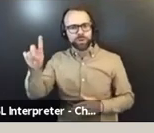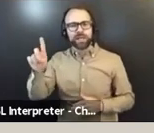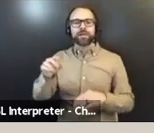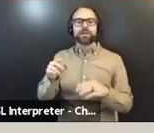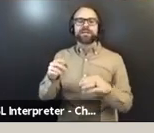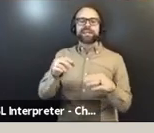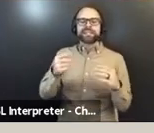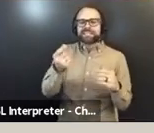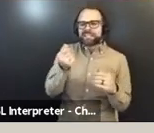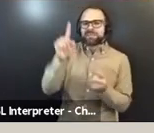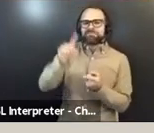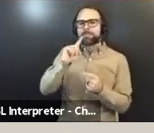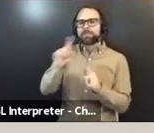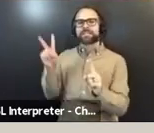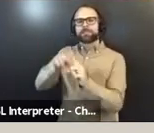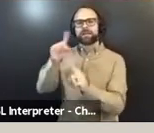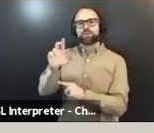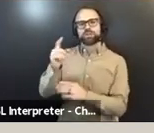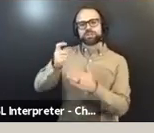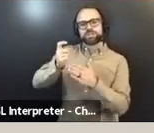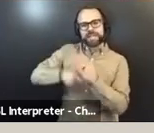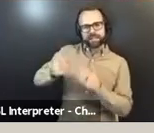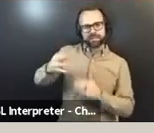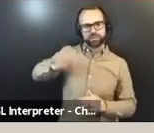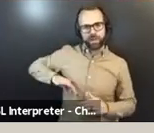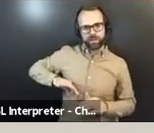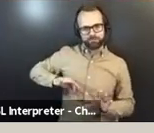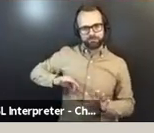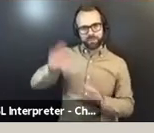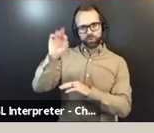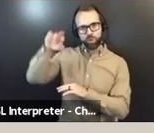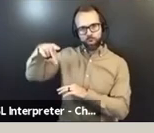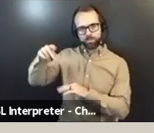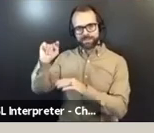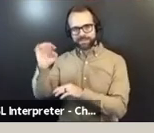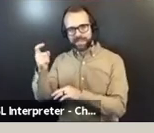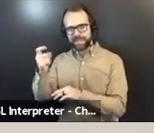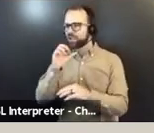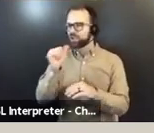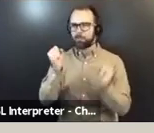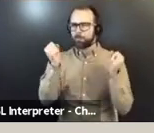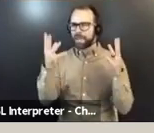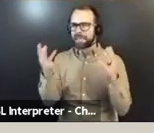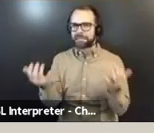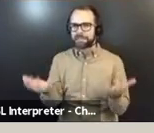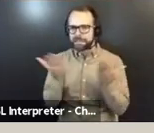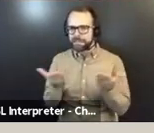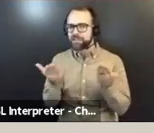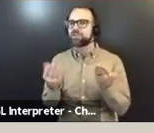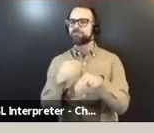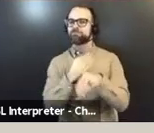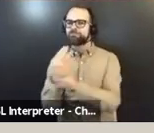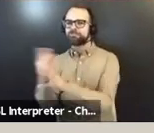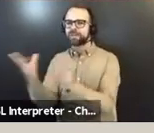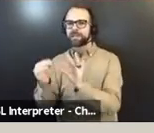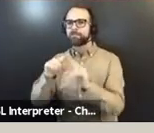it actually gets applied to your tax credit as a corporate tax. I don't think there's going to be that many companies on that call in this meeting today, but there may be a